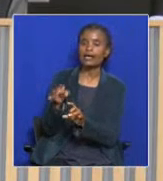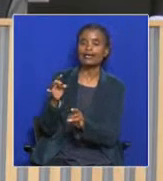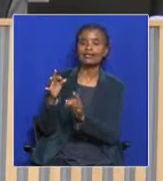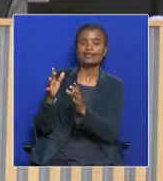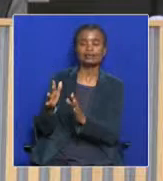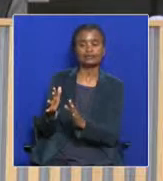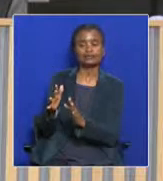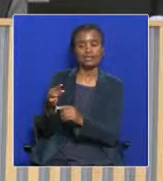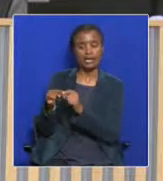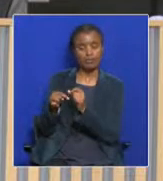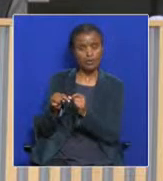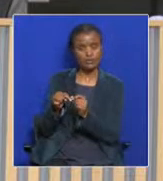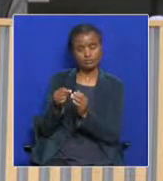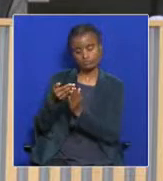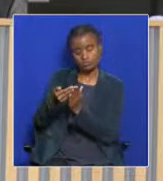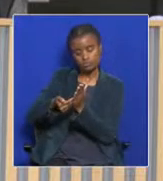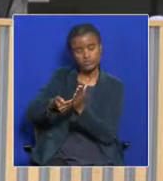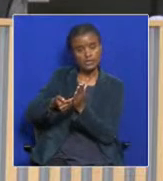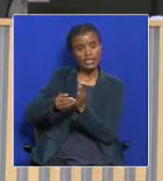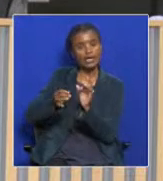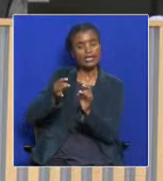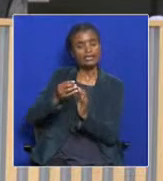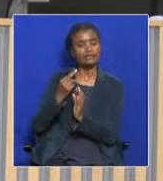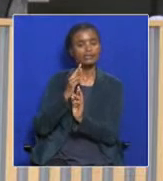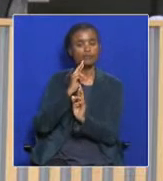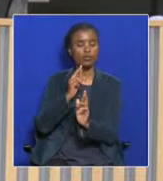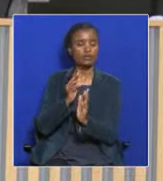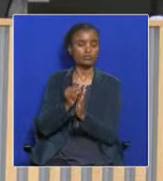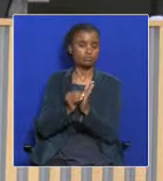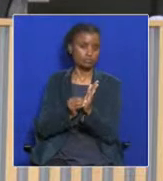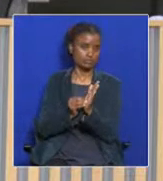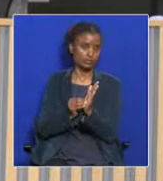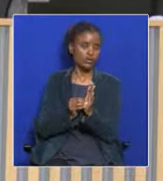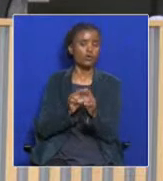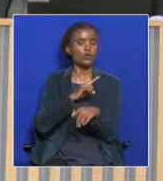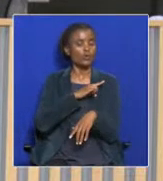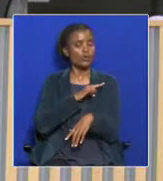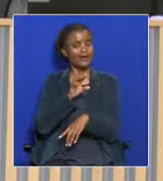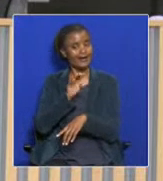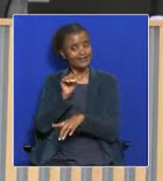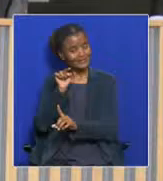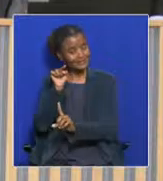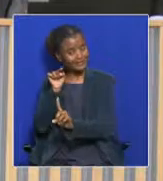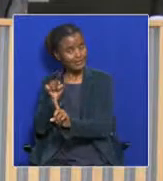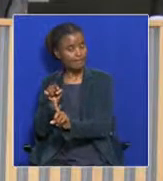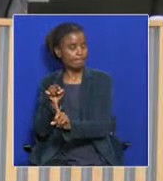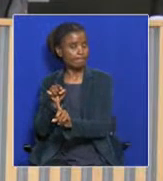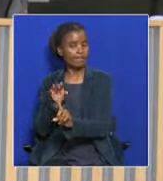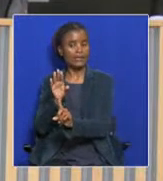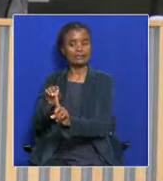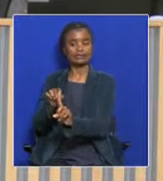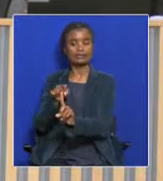Yes. Why do you ask him and not the front desk or the admin?